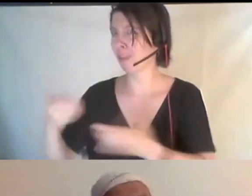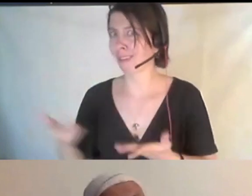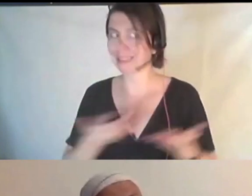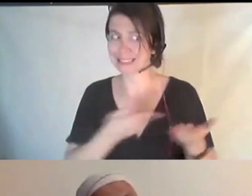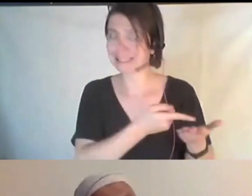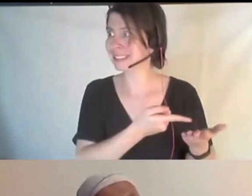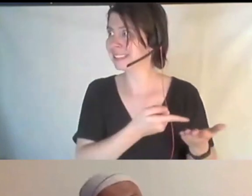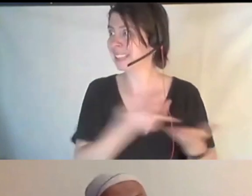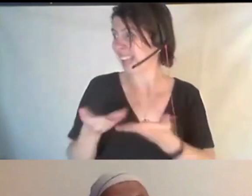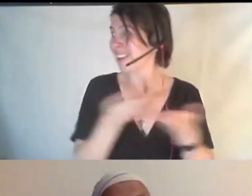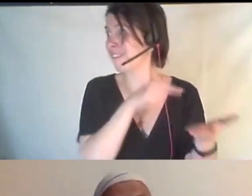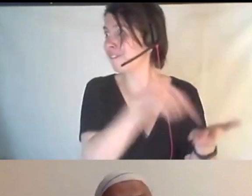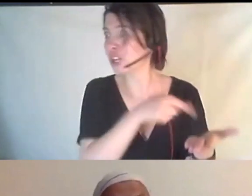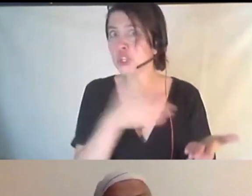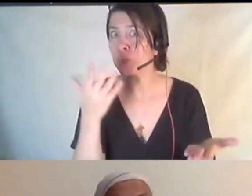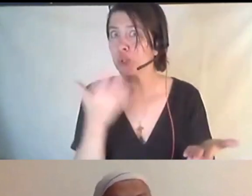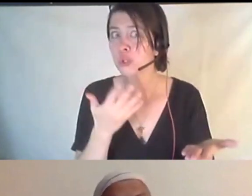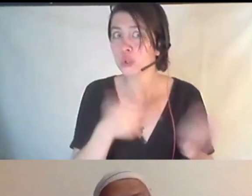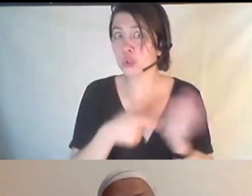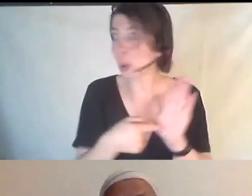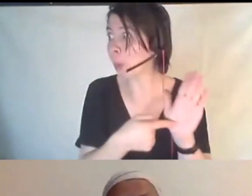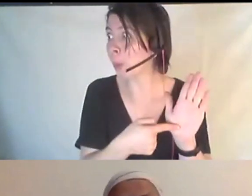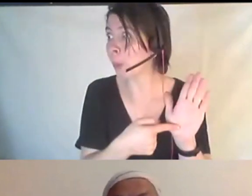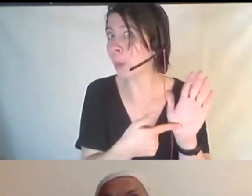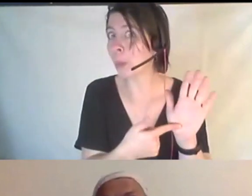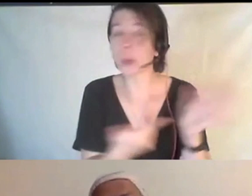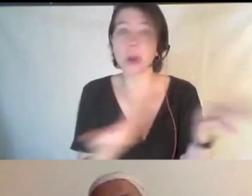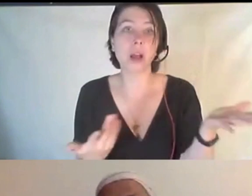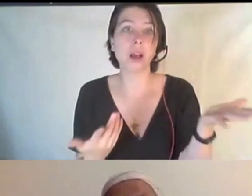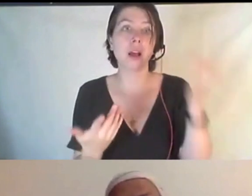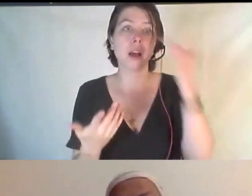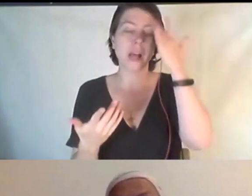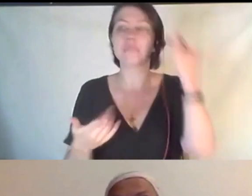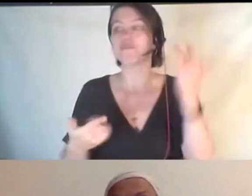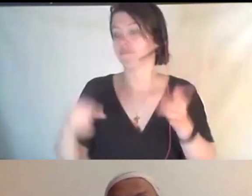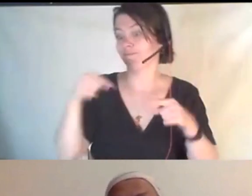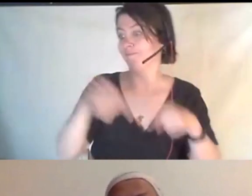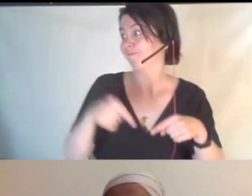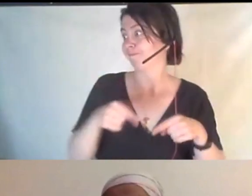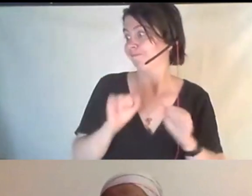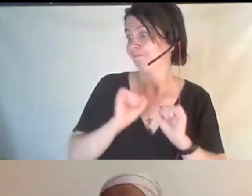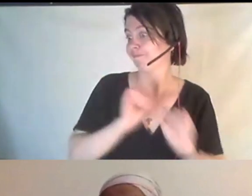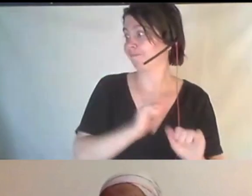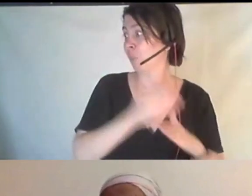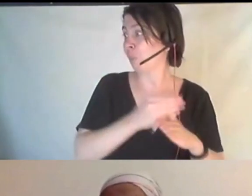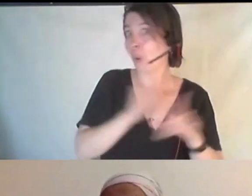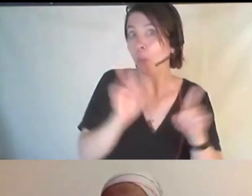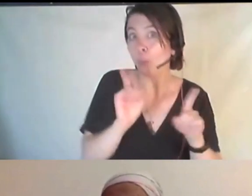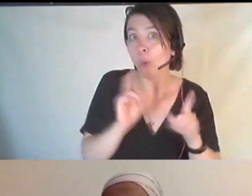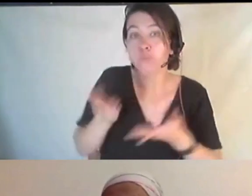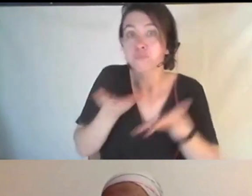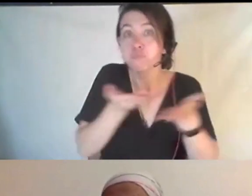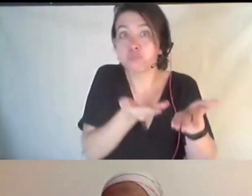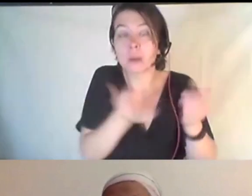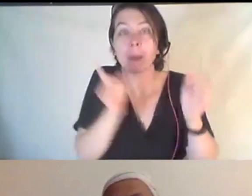somewhere. You know, she's just done, you know, she's done this to date, and why not the next step up? And there is this, I